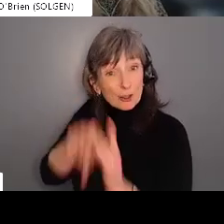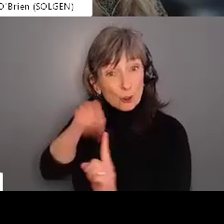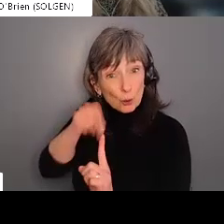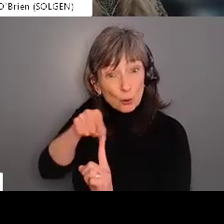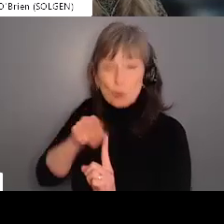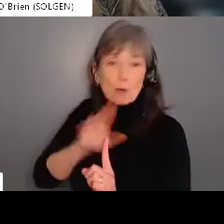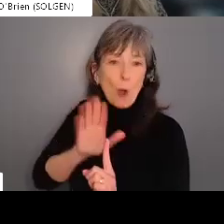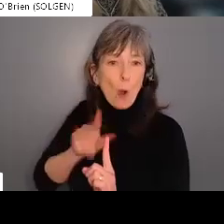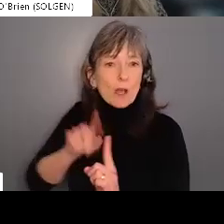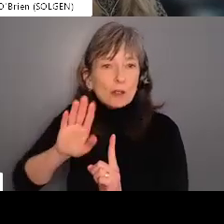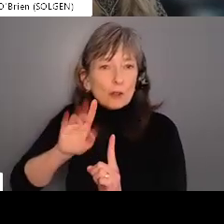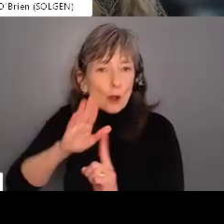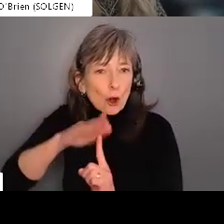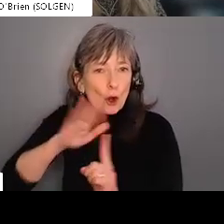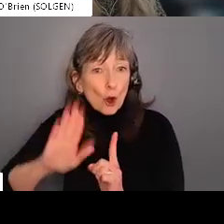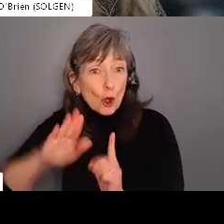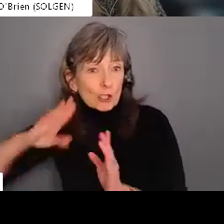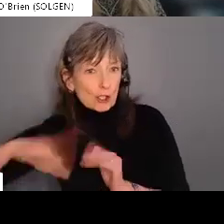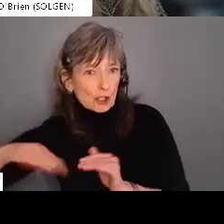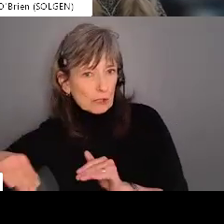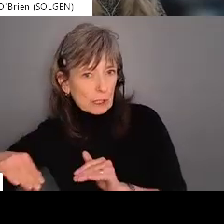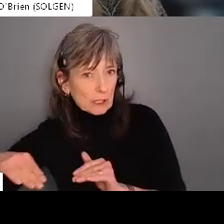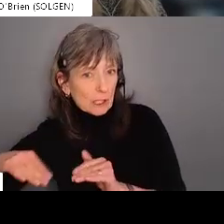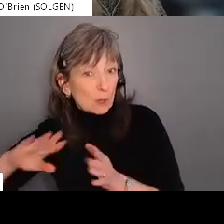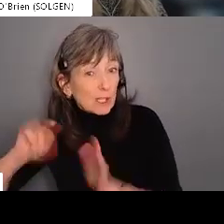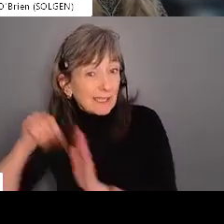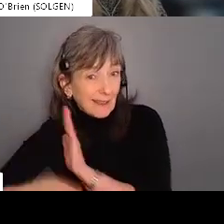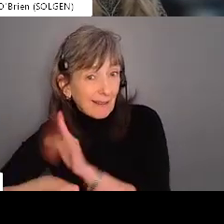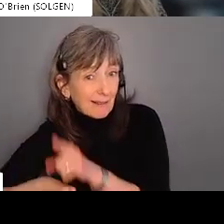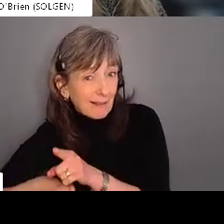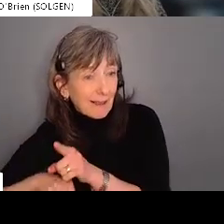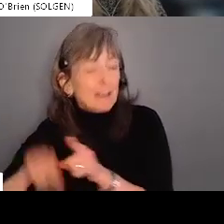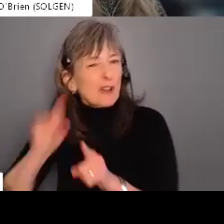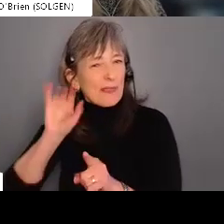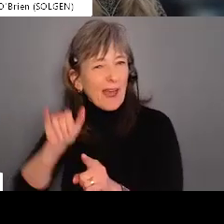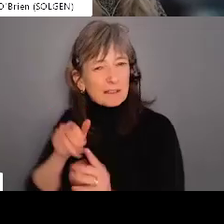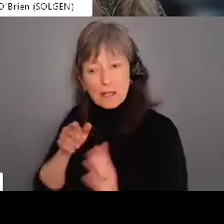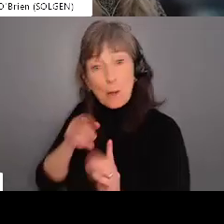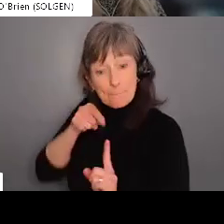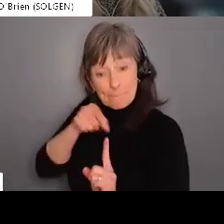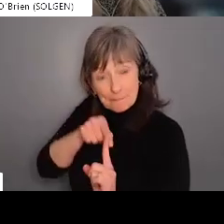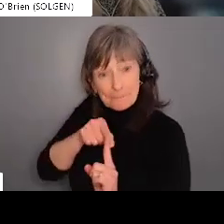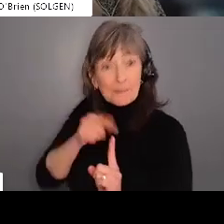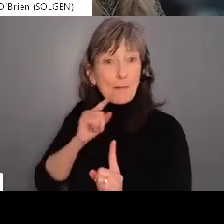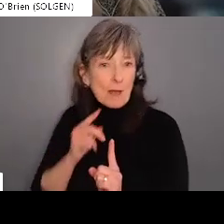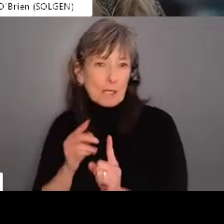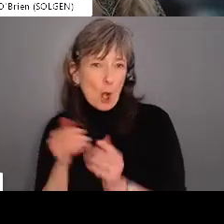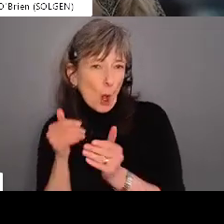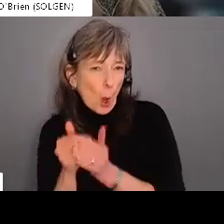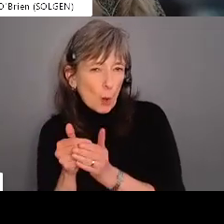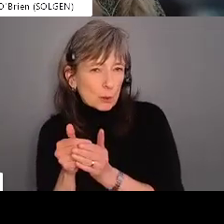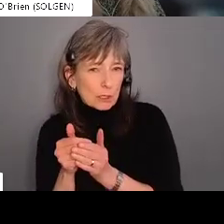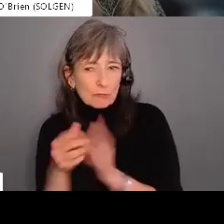an associated person was killed, then we would look at this, review the